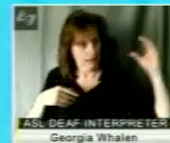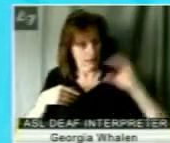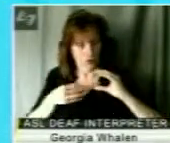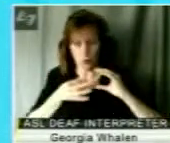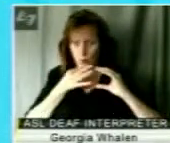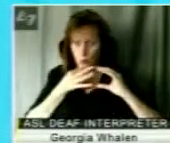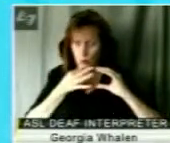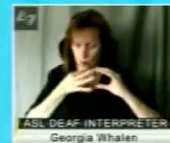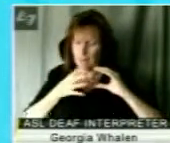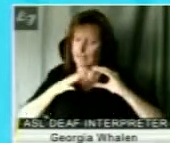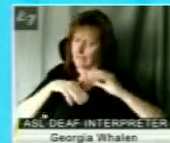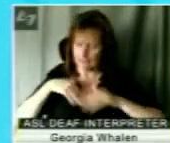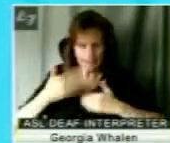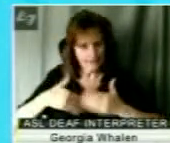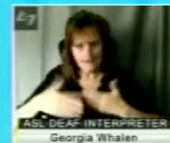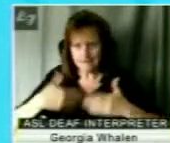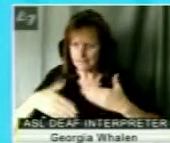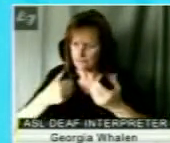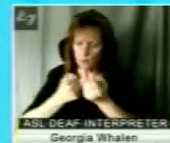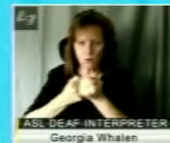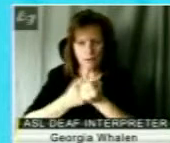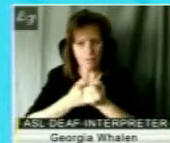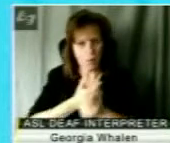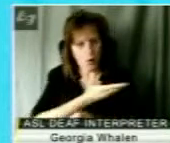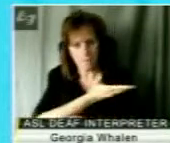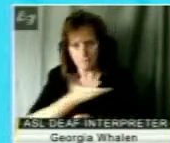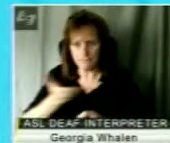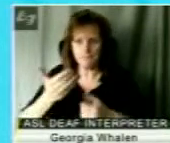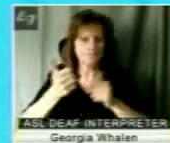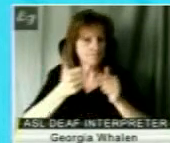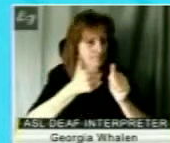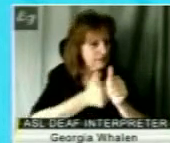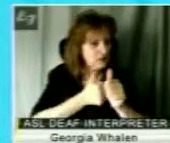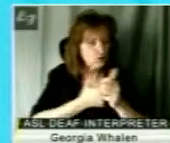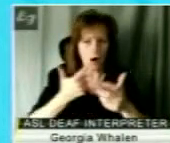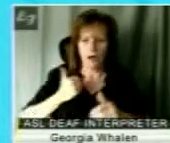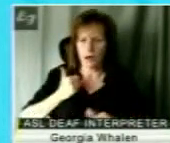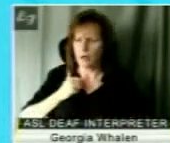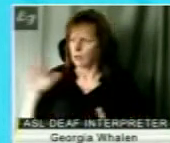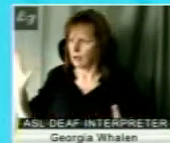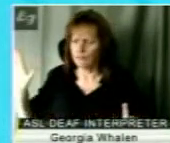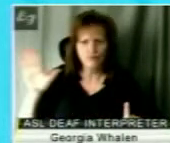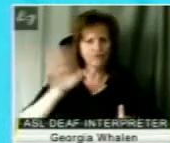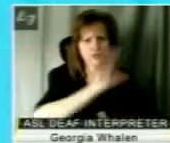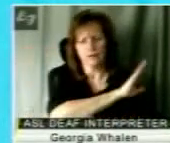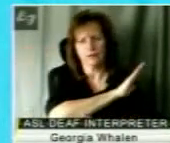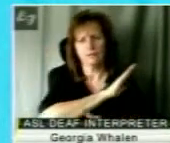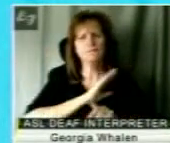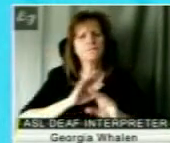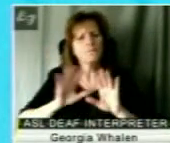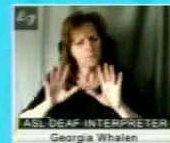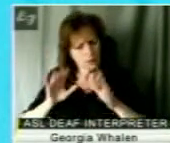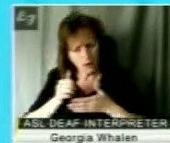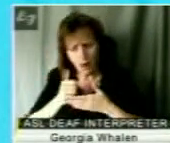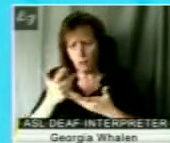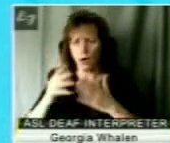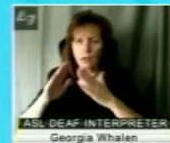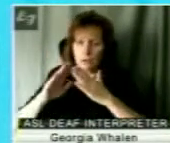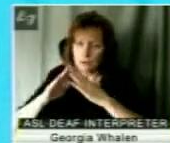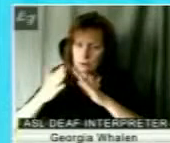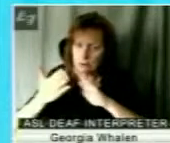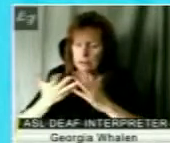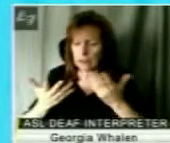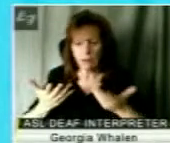support our cities nationwide. And that in turn will help support our cities and our overall